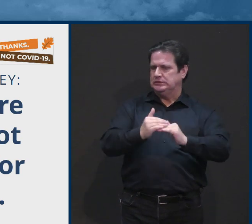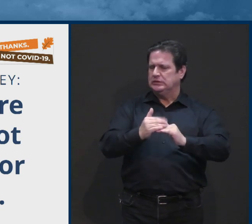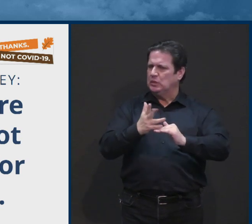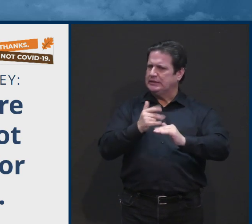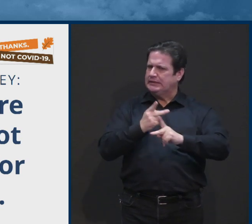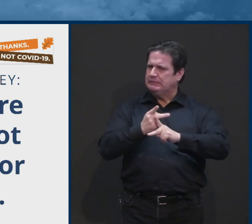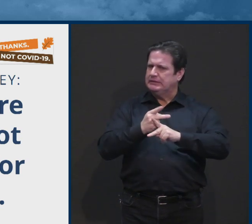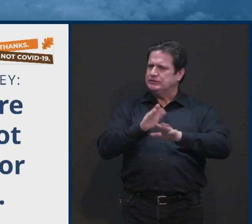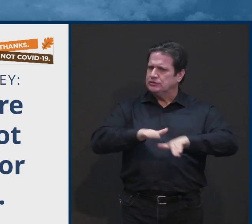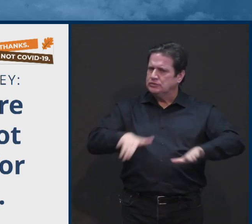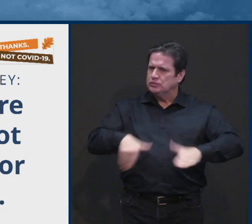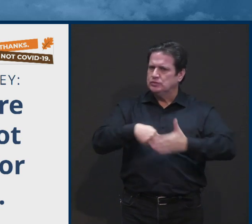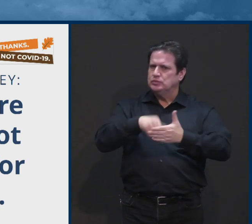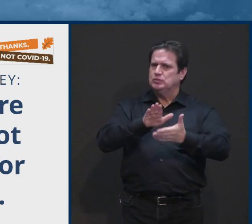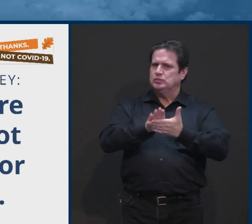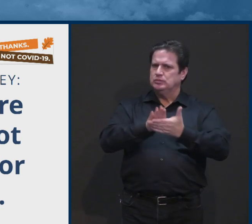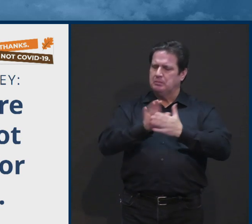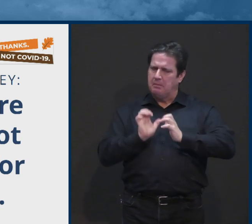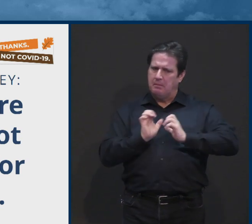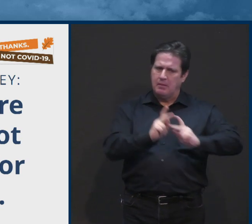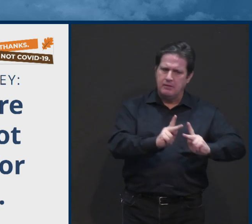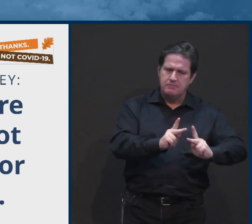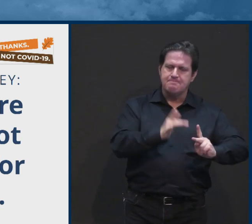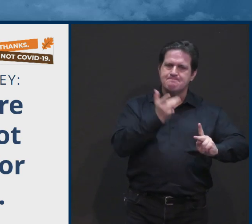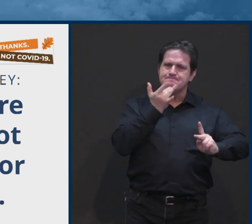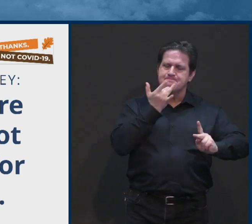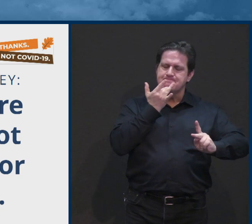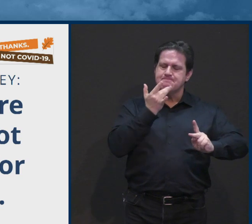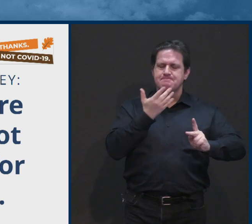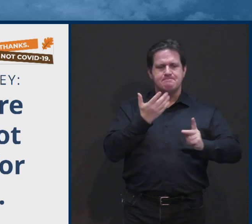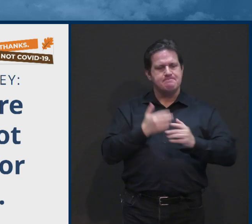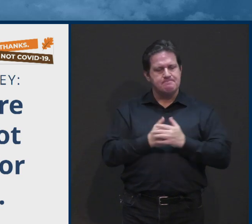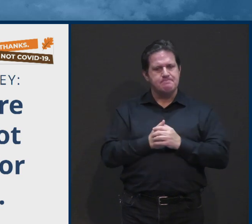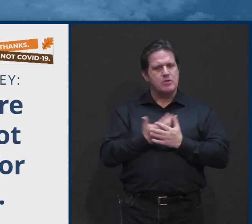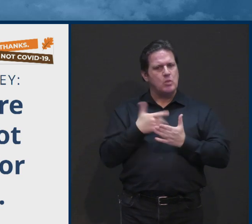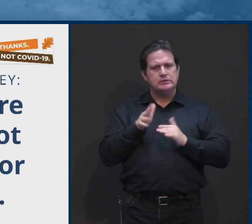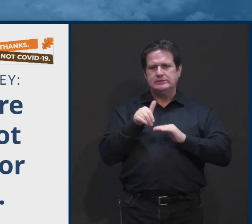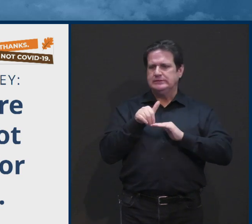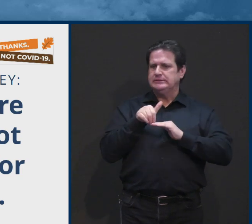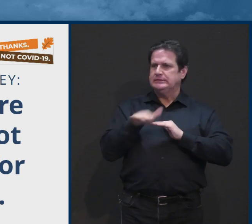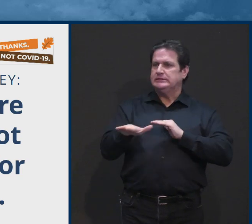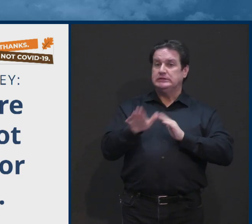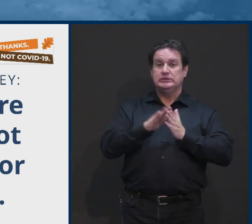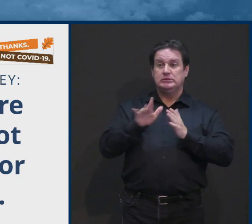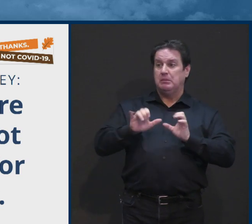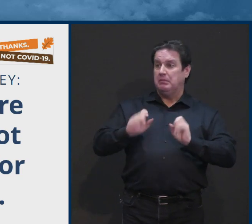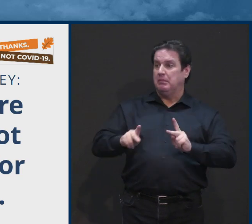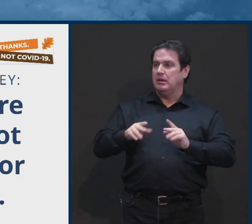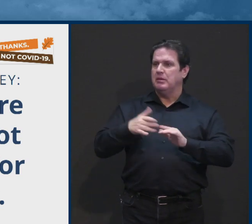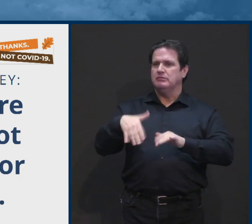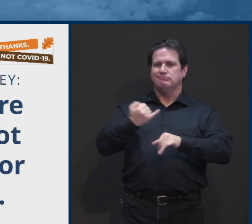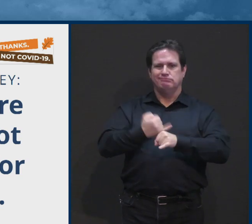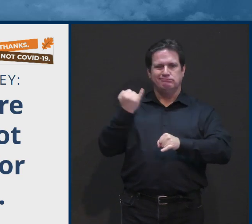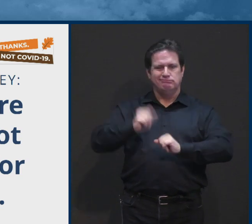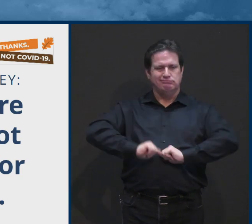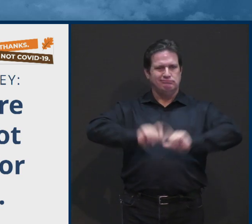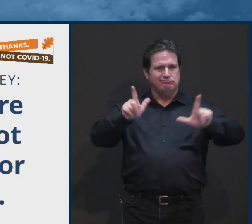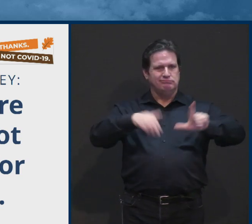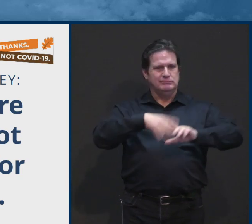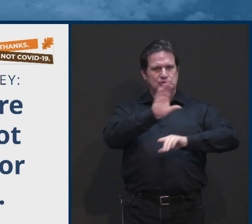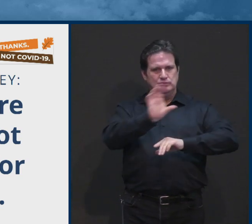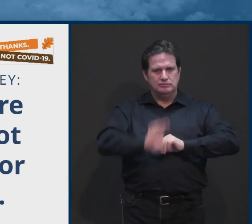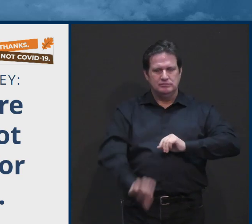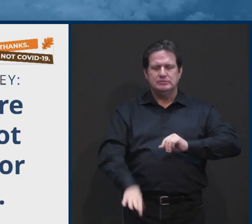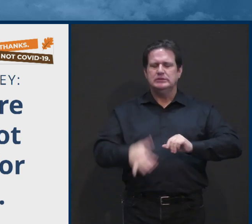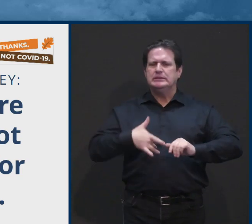keep our children in school, those that are in, and we don't want to send children back to remote learning. So we need to lean into